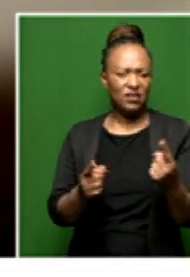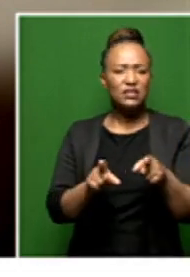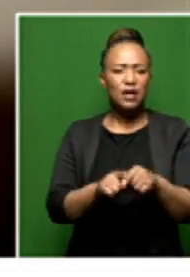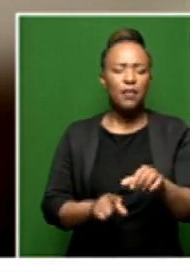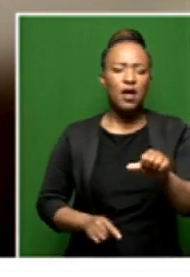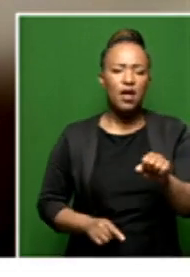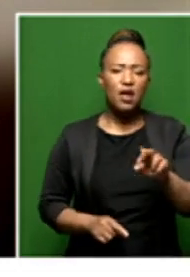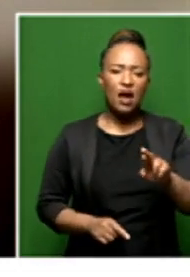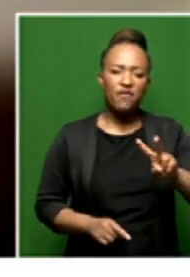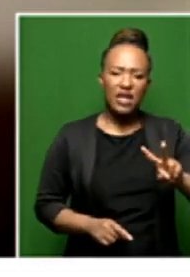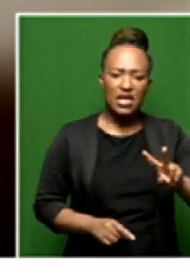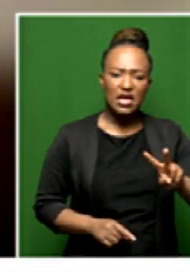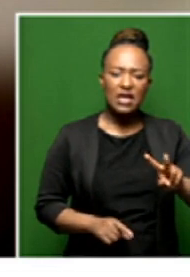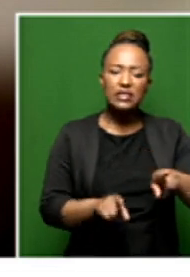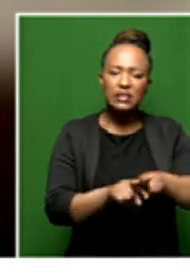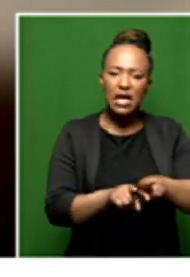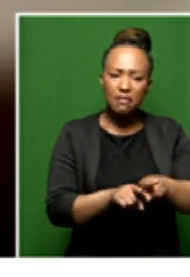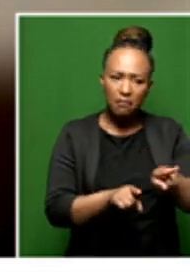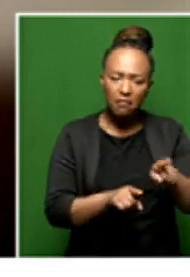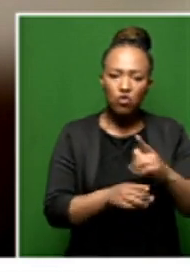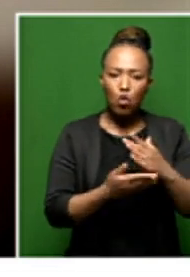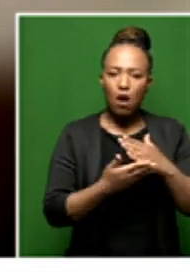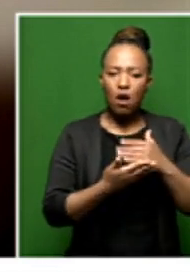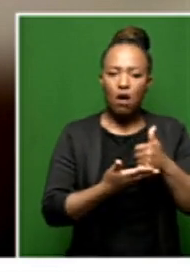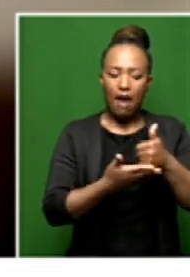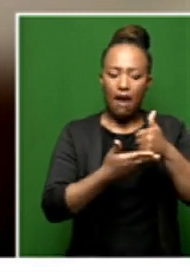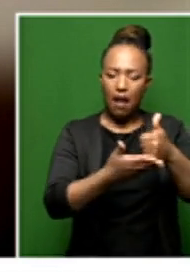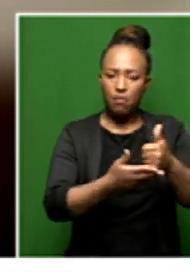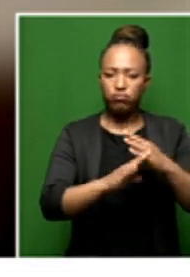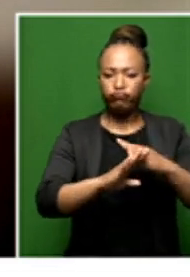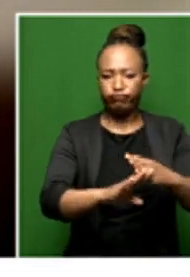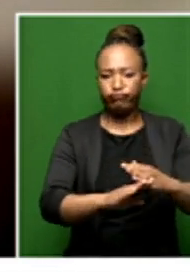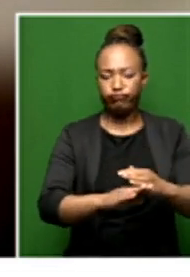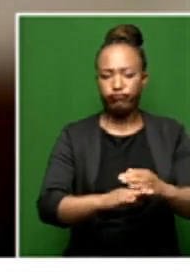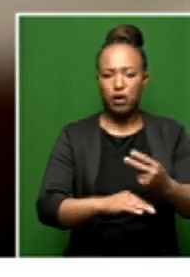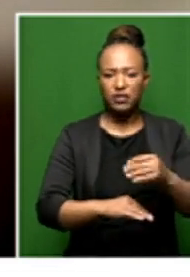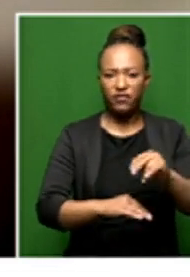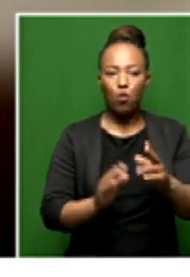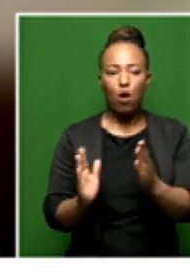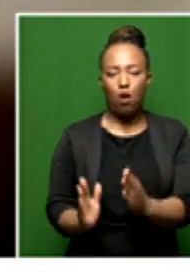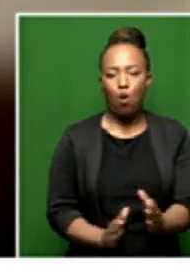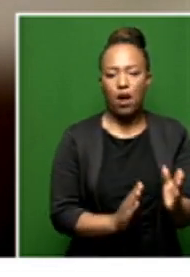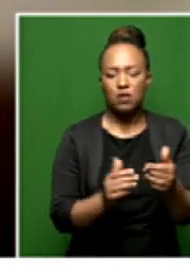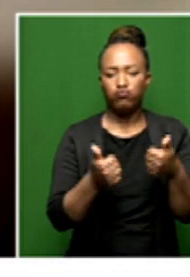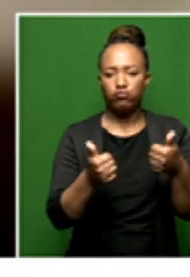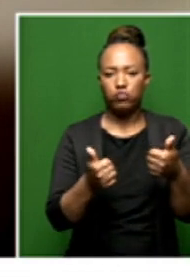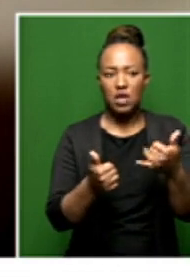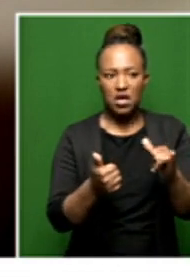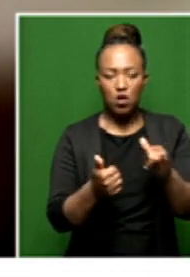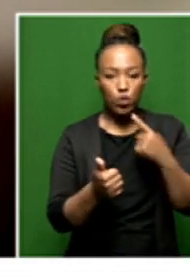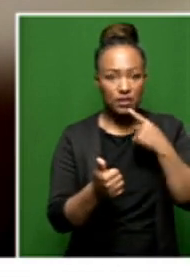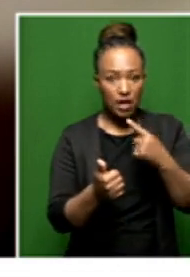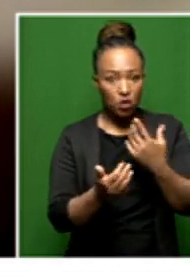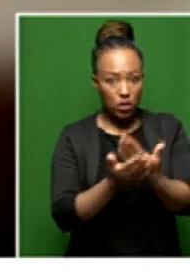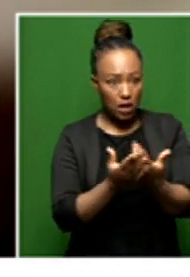ARVs for AIDS are antiretroviral drugs are so well organized in South Africa. So what we're saying, if you can do that